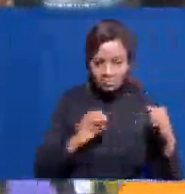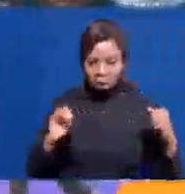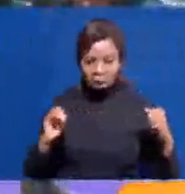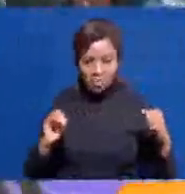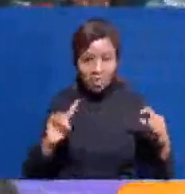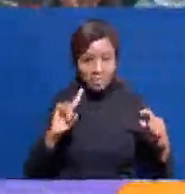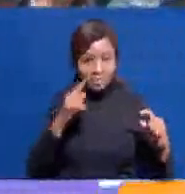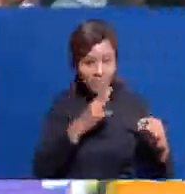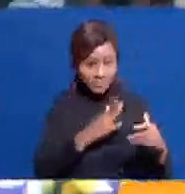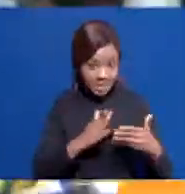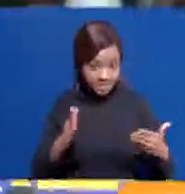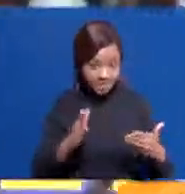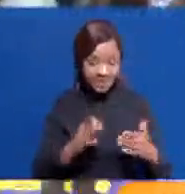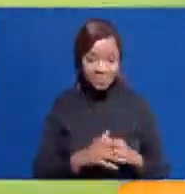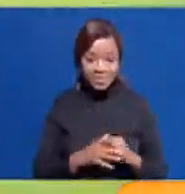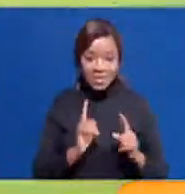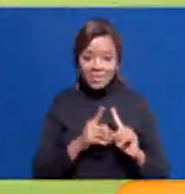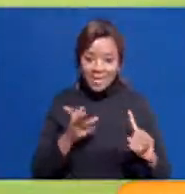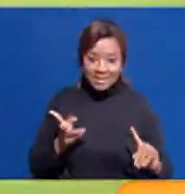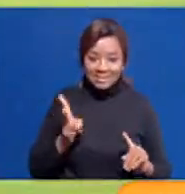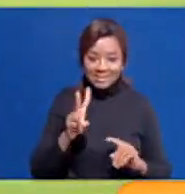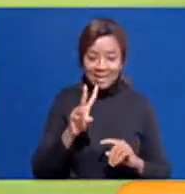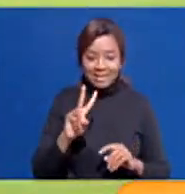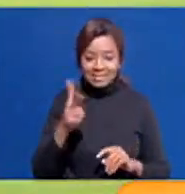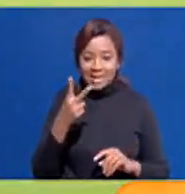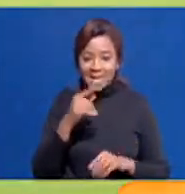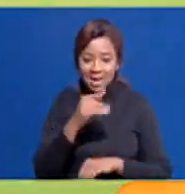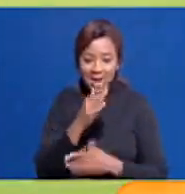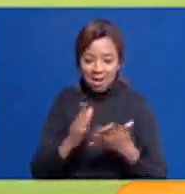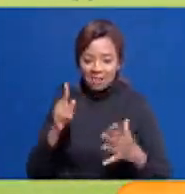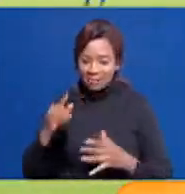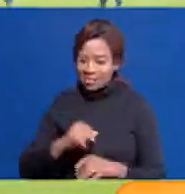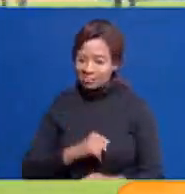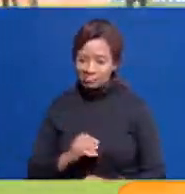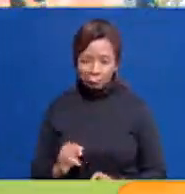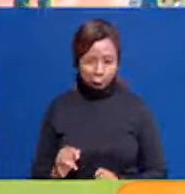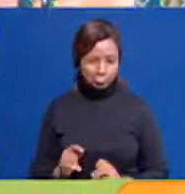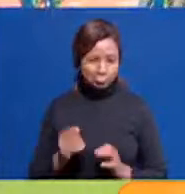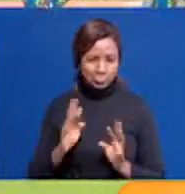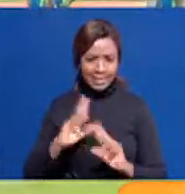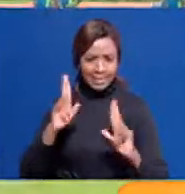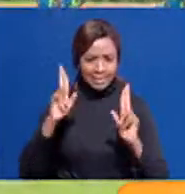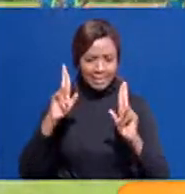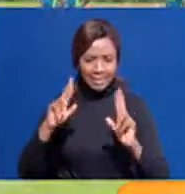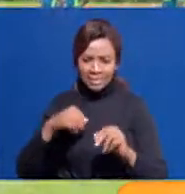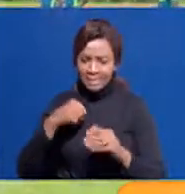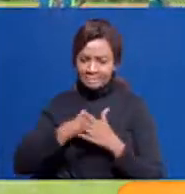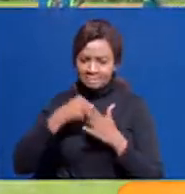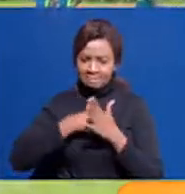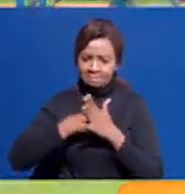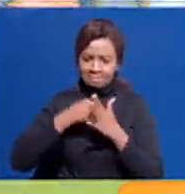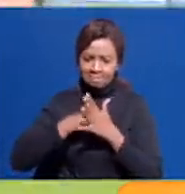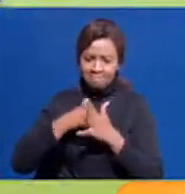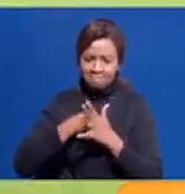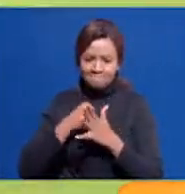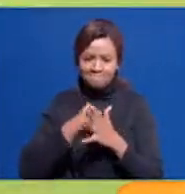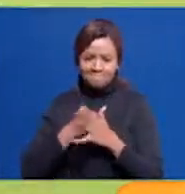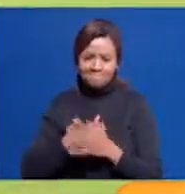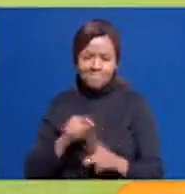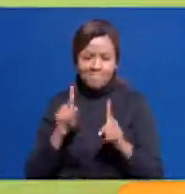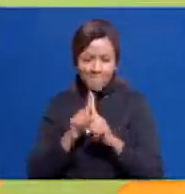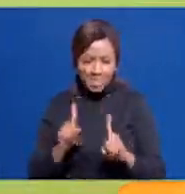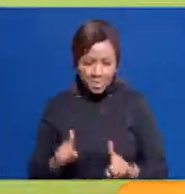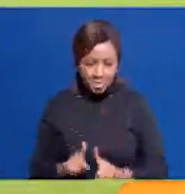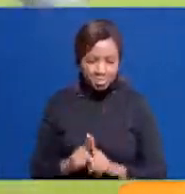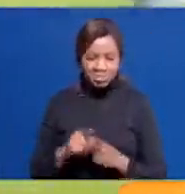first half. On resumption in the second half, the Sugar Millers came back firing on all cylinders and were duly rewarded with a converted